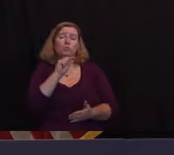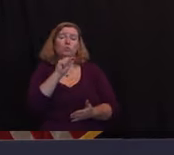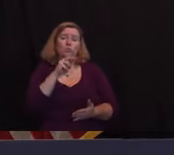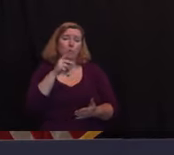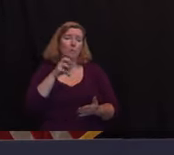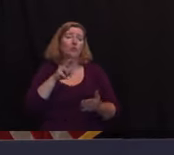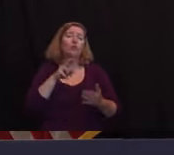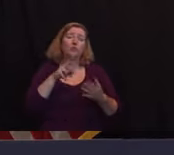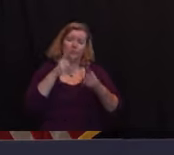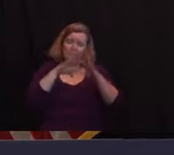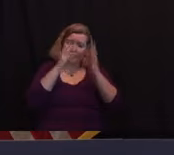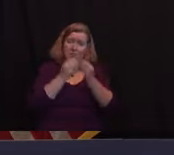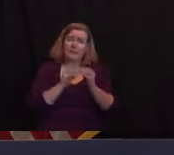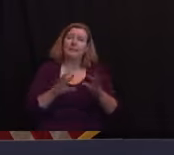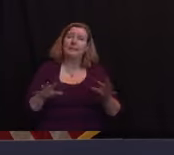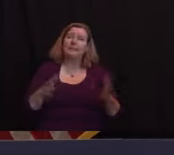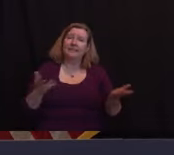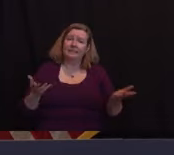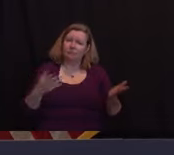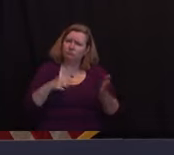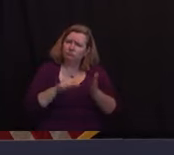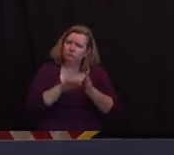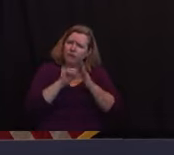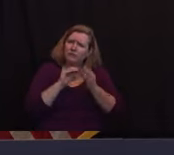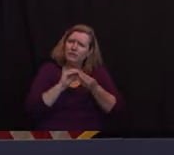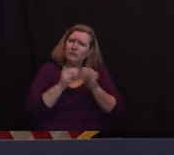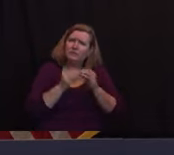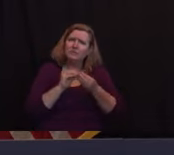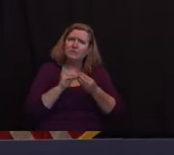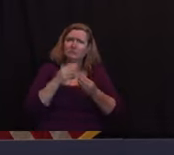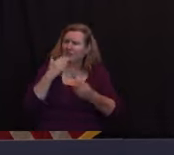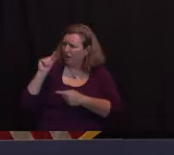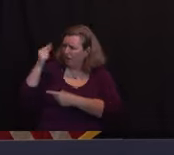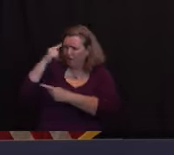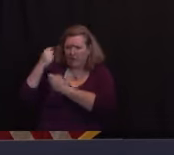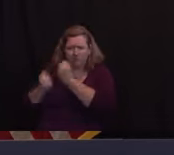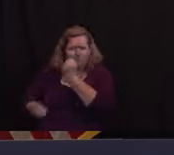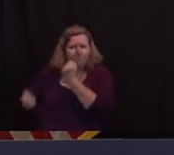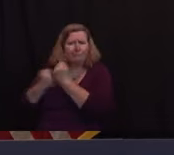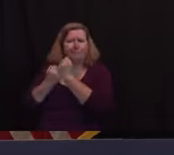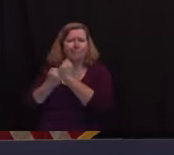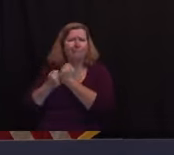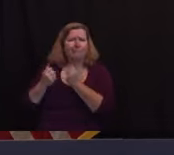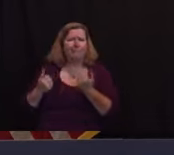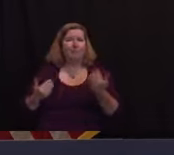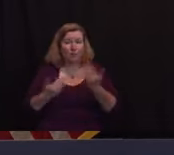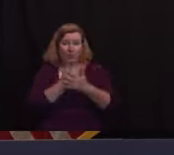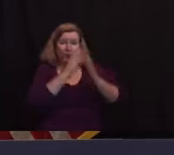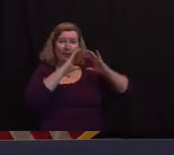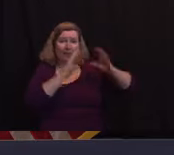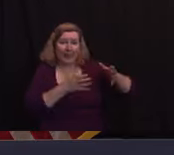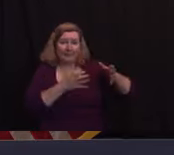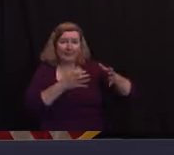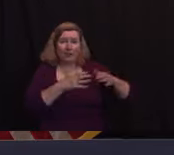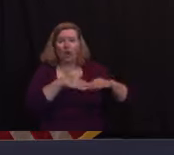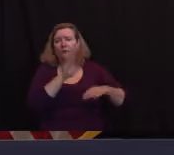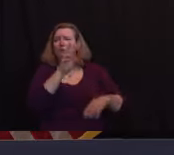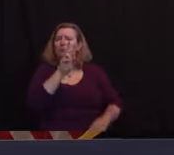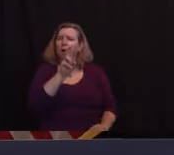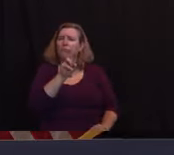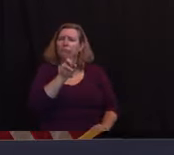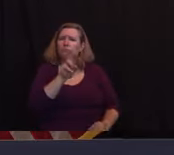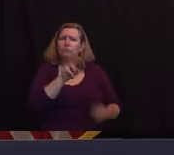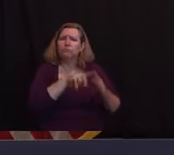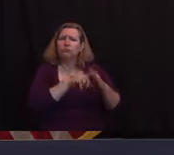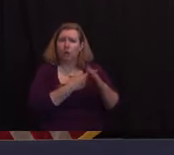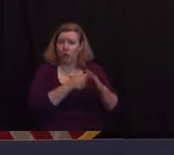recruits. Thanks to the governor's support, we have a class of 200 plus starting in August. Hopefully on the heels of that, we have the next class